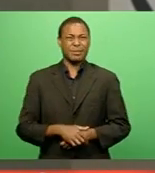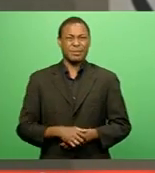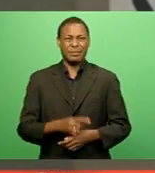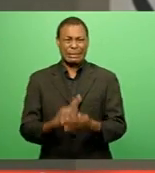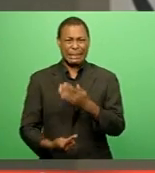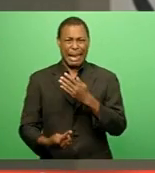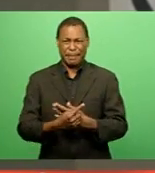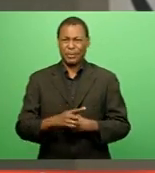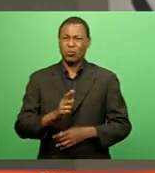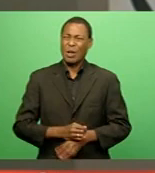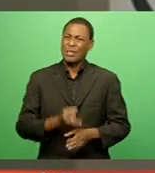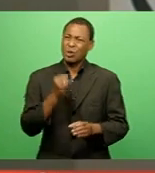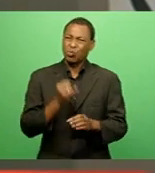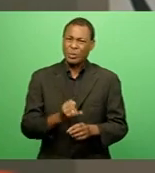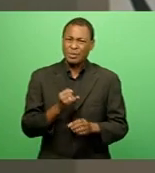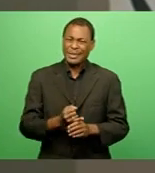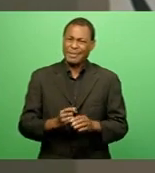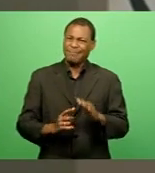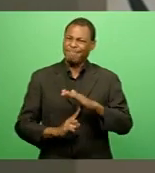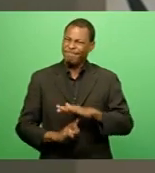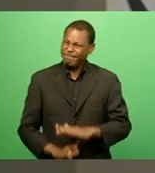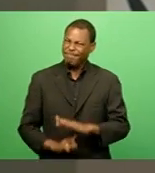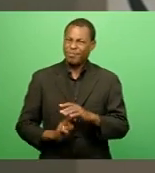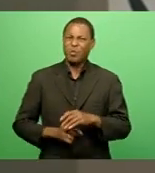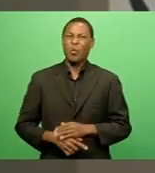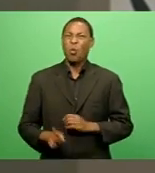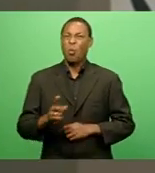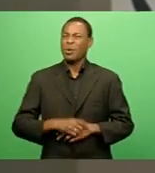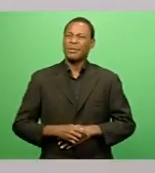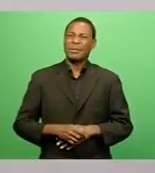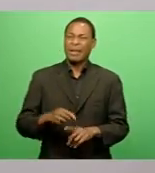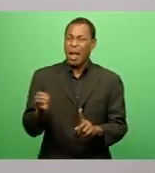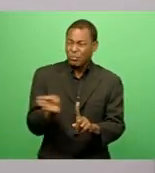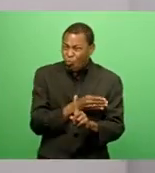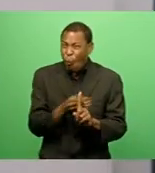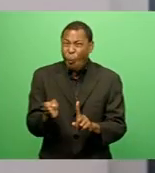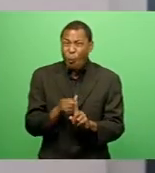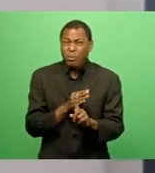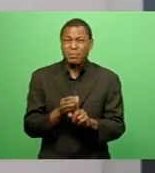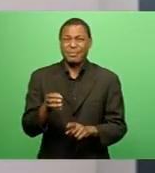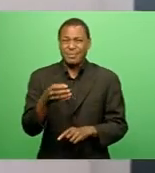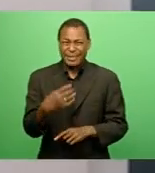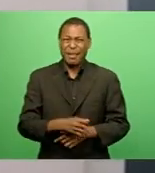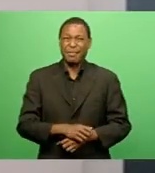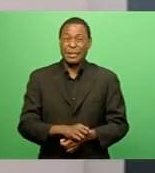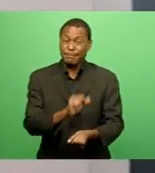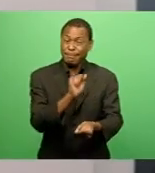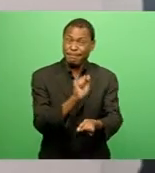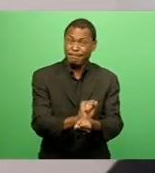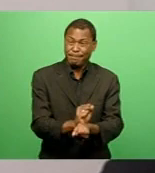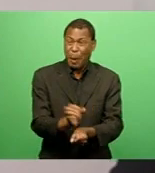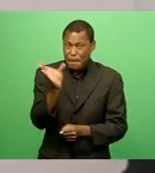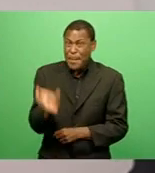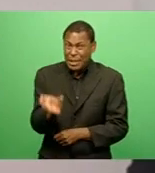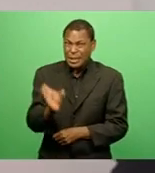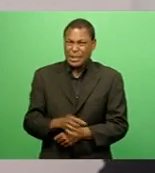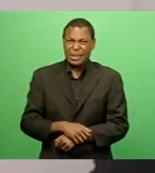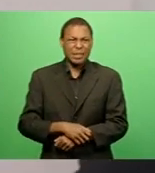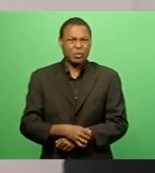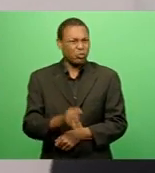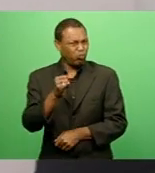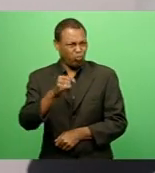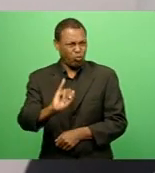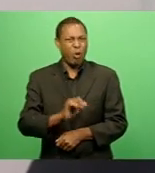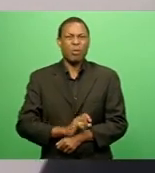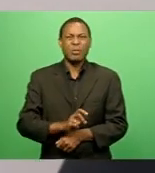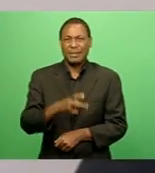harm, criminal intimidation, indecent assault, abducting with intent to confine a person, wrongful confinement, aggravated